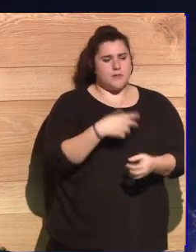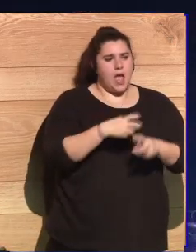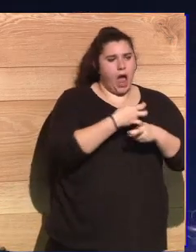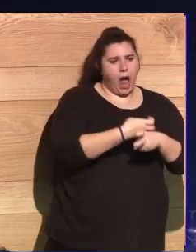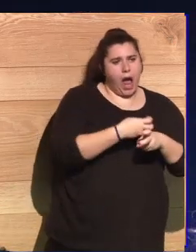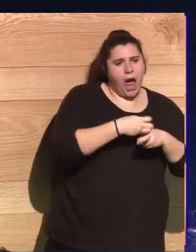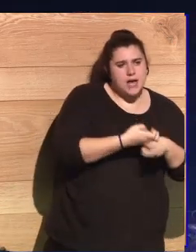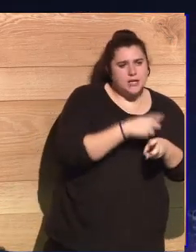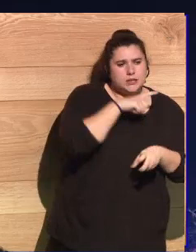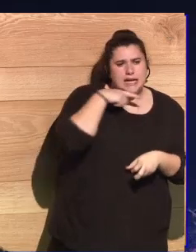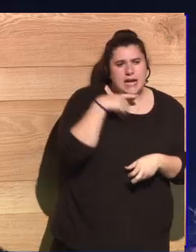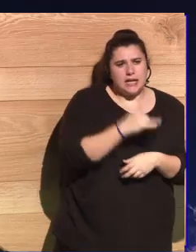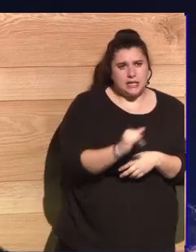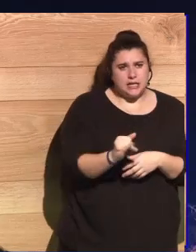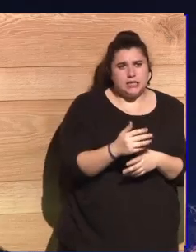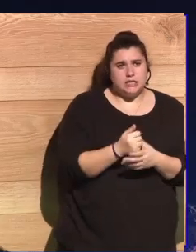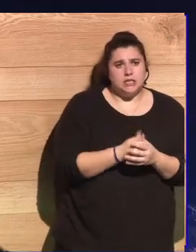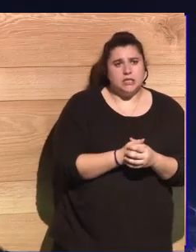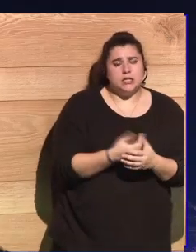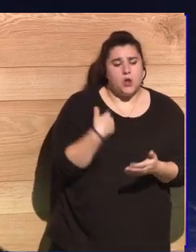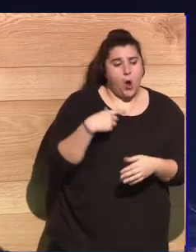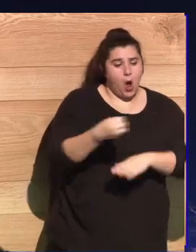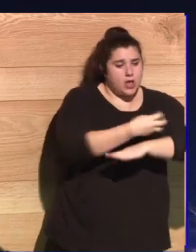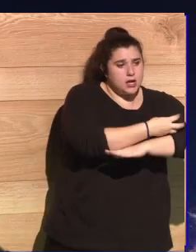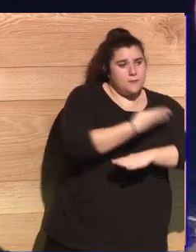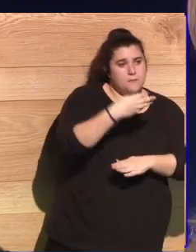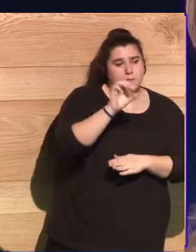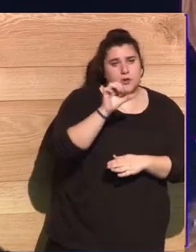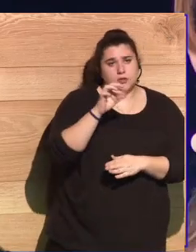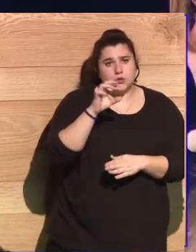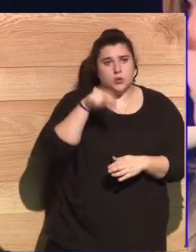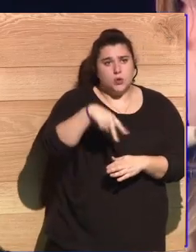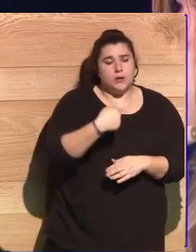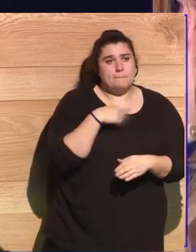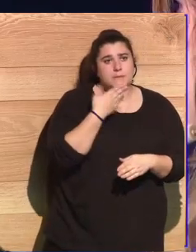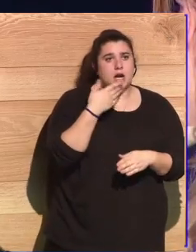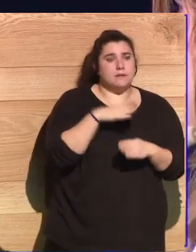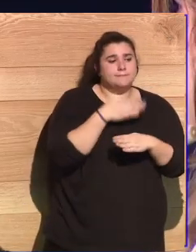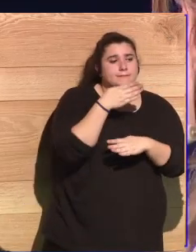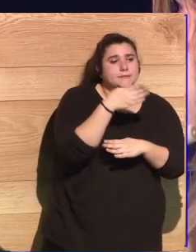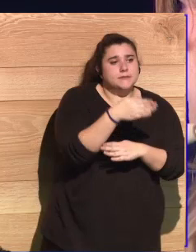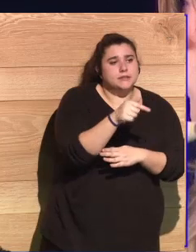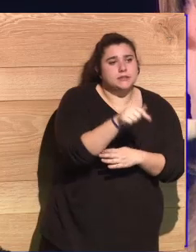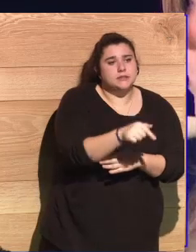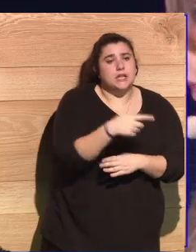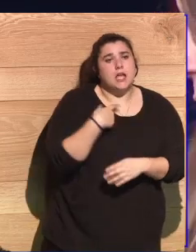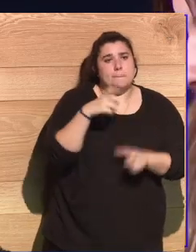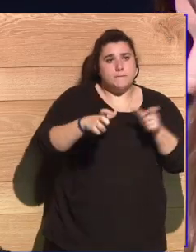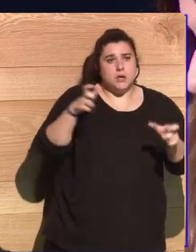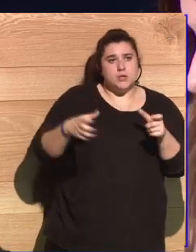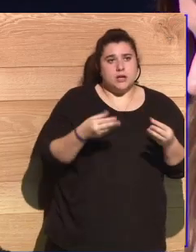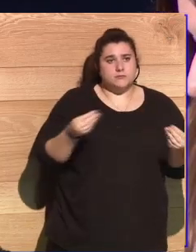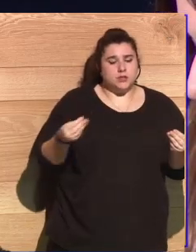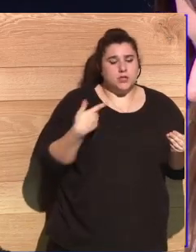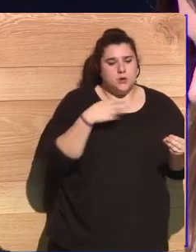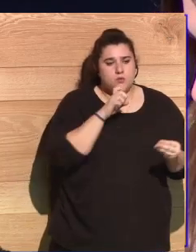got off the train in Boston to get a local train to Lowell, and I look around the concourse, and there's all these people that are 30 years younger than me just